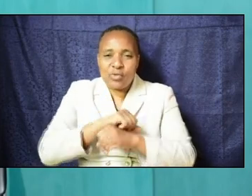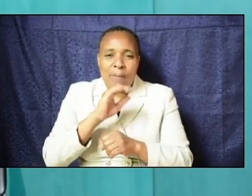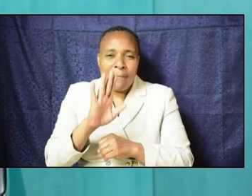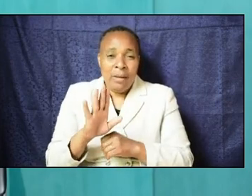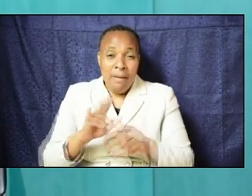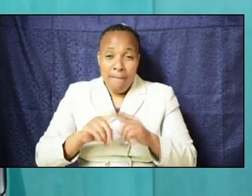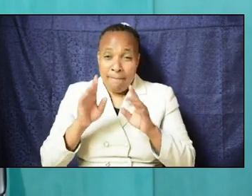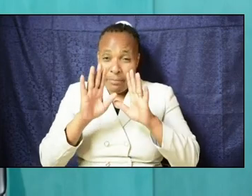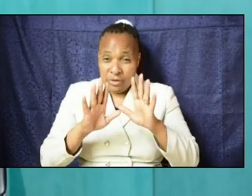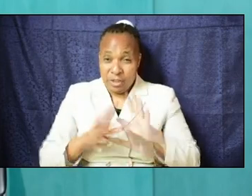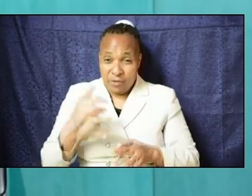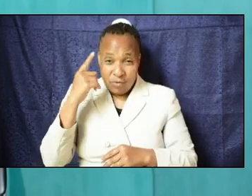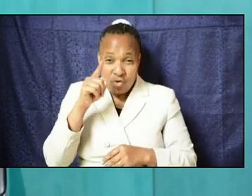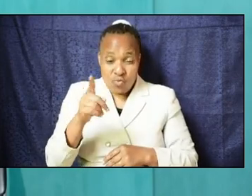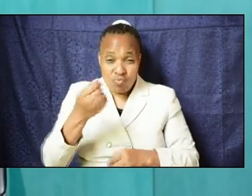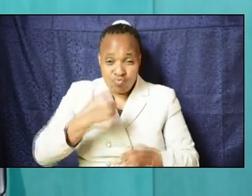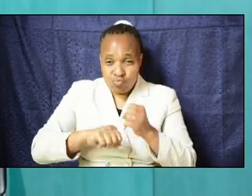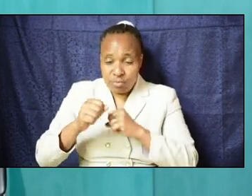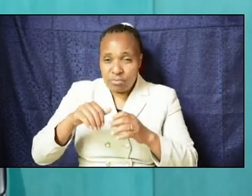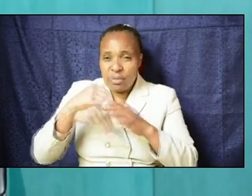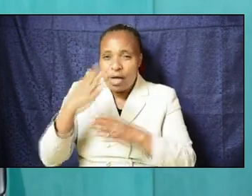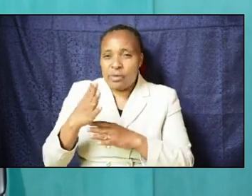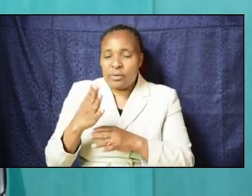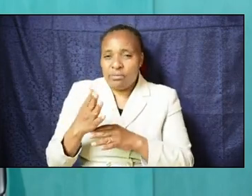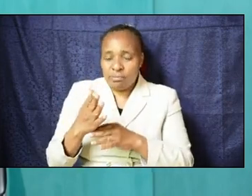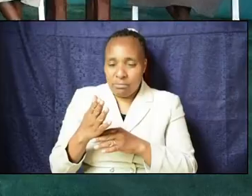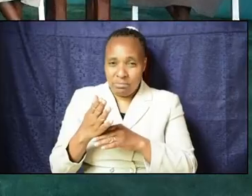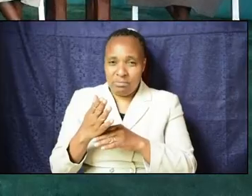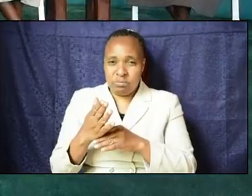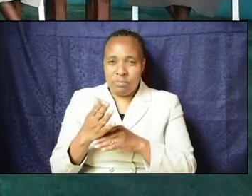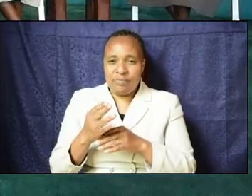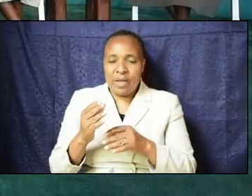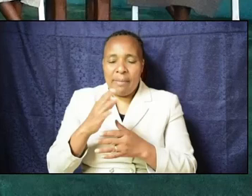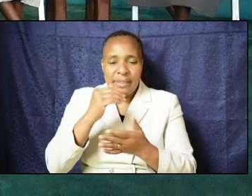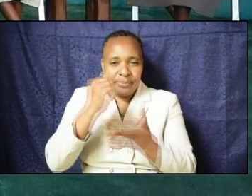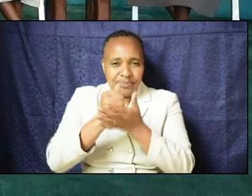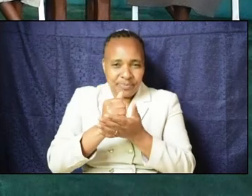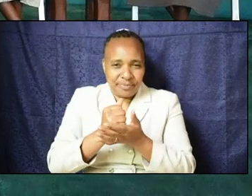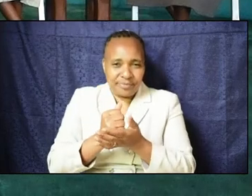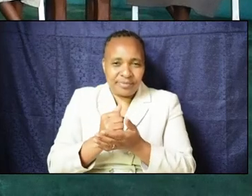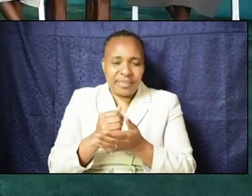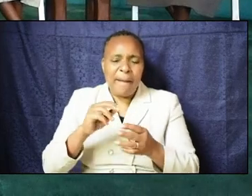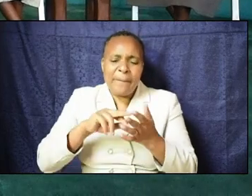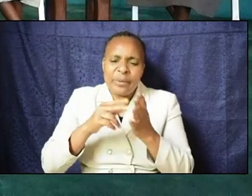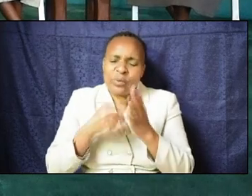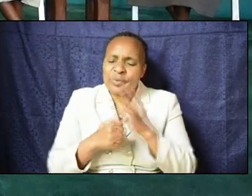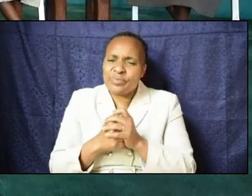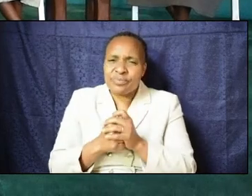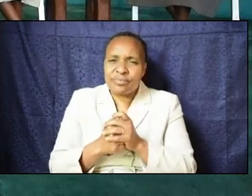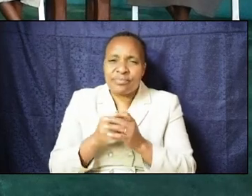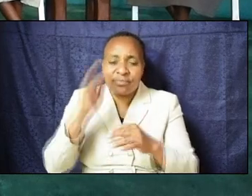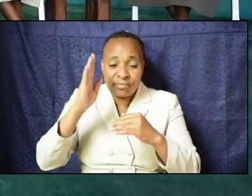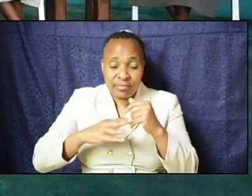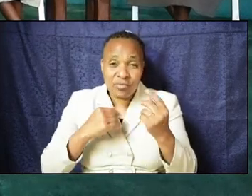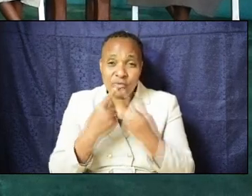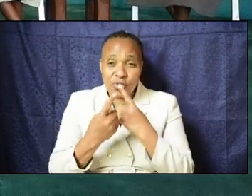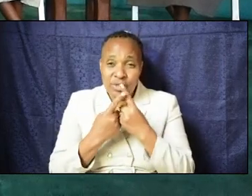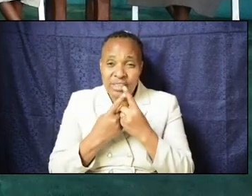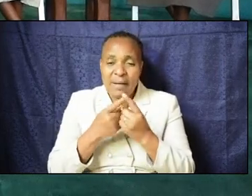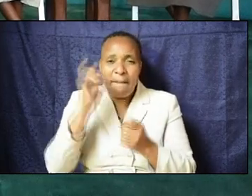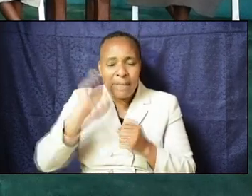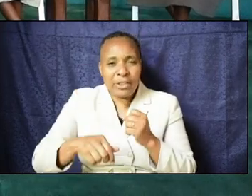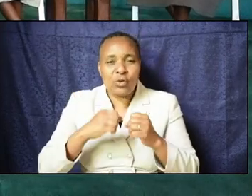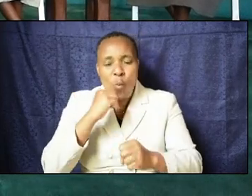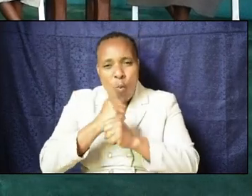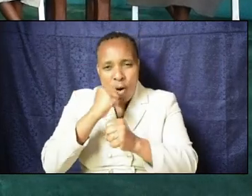but it's important for you to act out and act on it. Amen. So it actually means instead of talking, we should work.